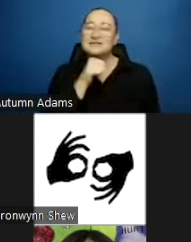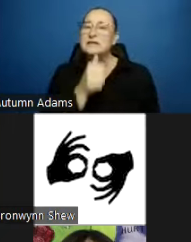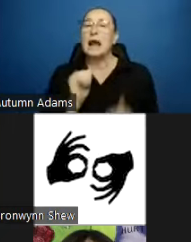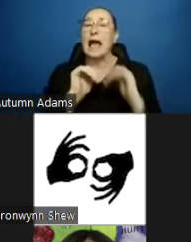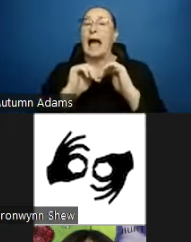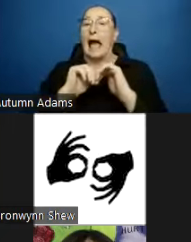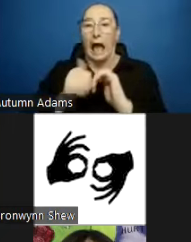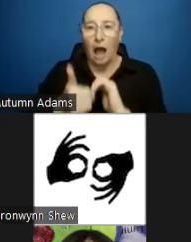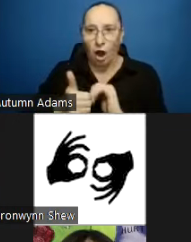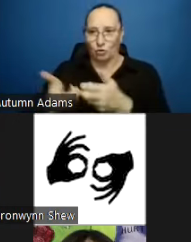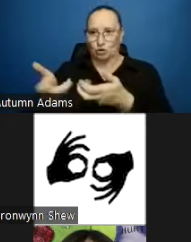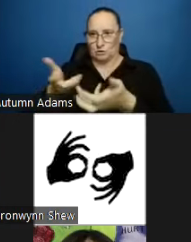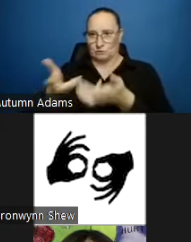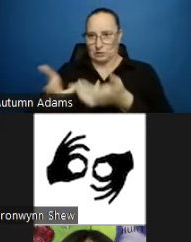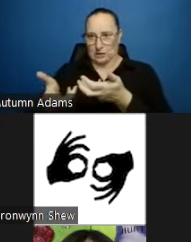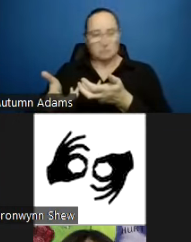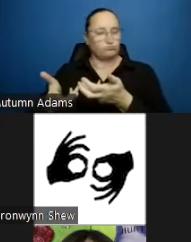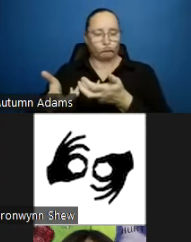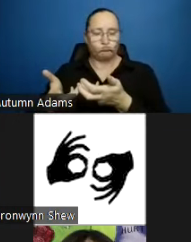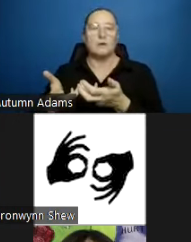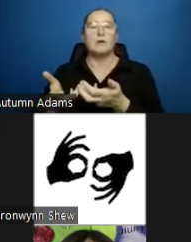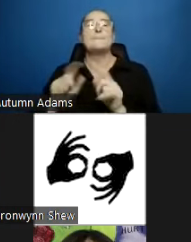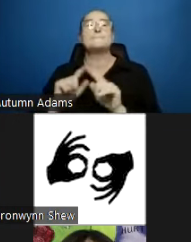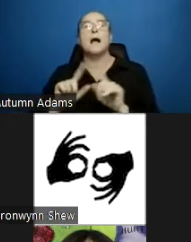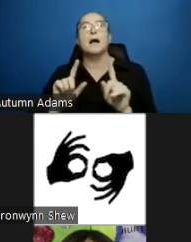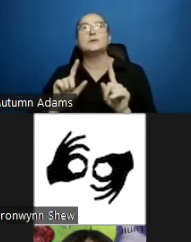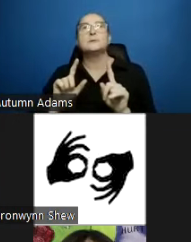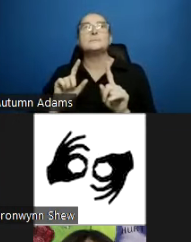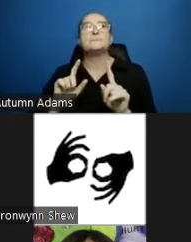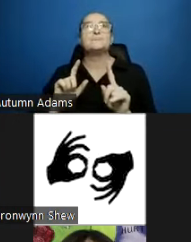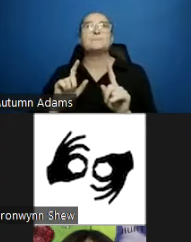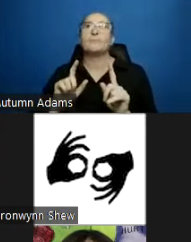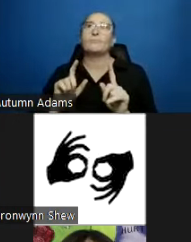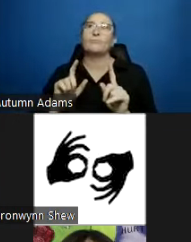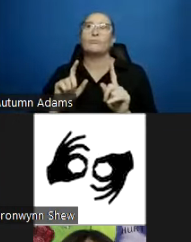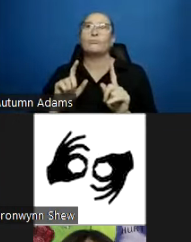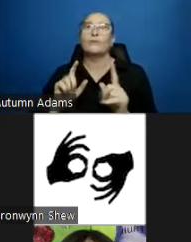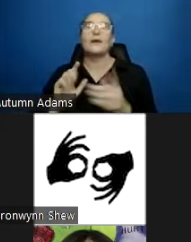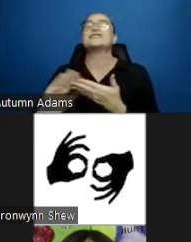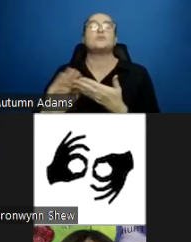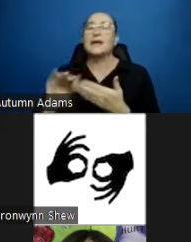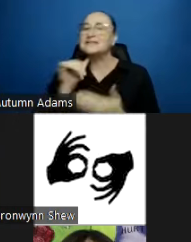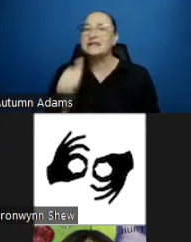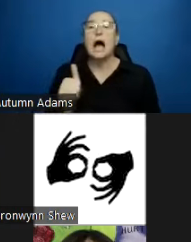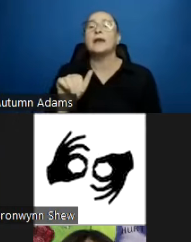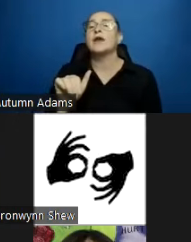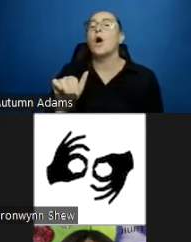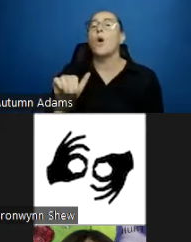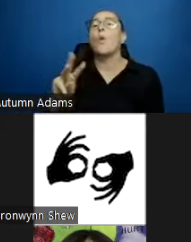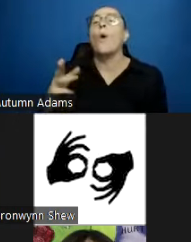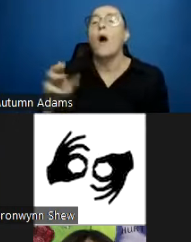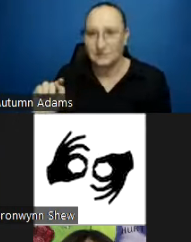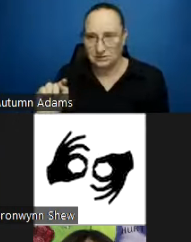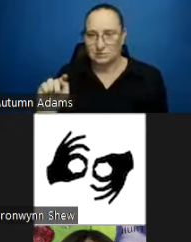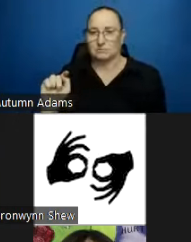you communicate with them, but, it's not what you communicate with them, but that you